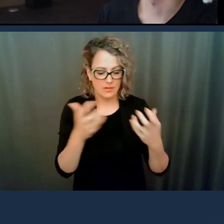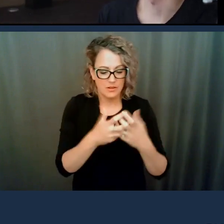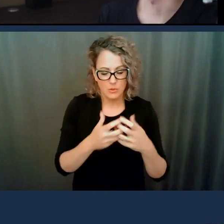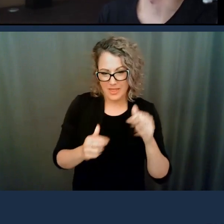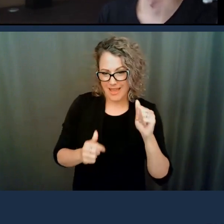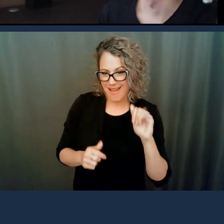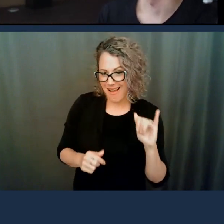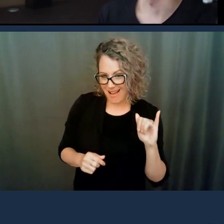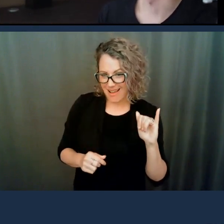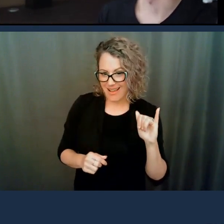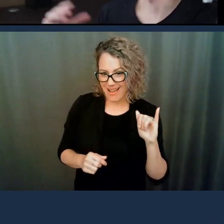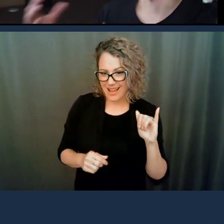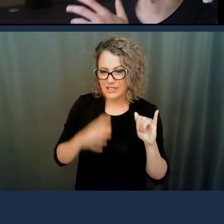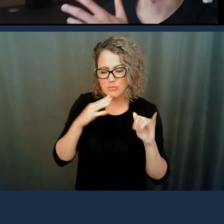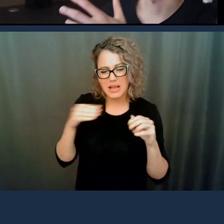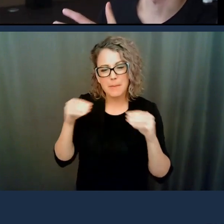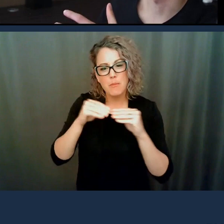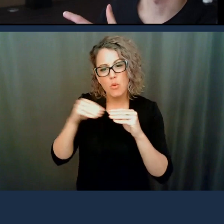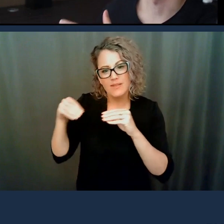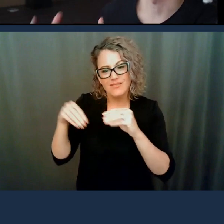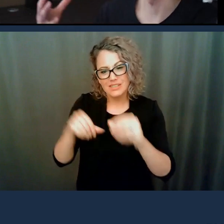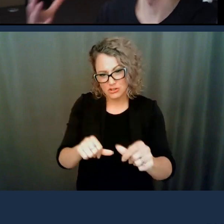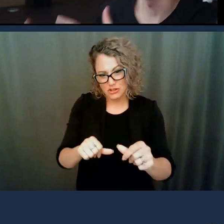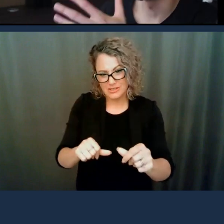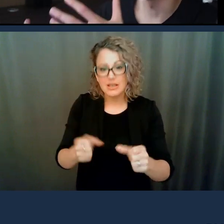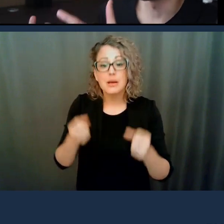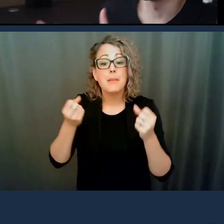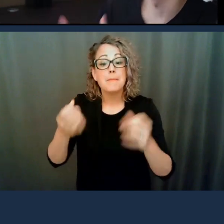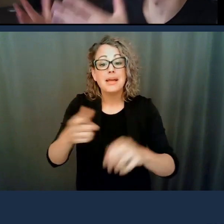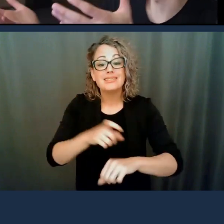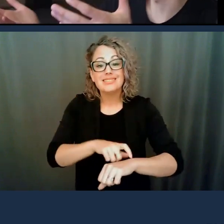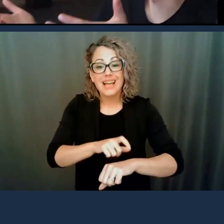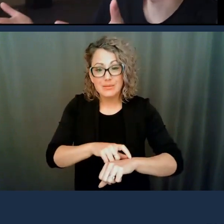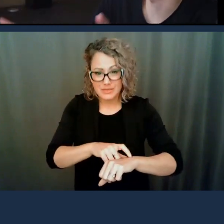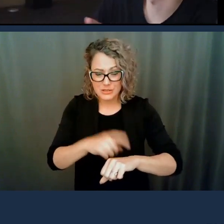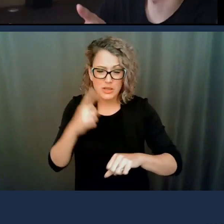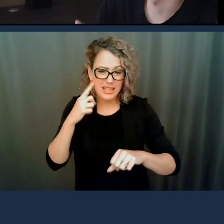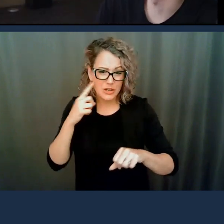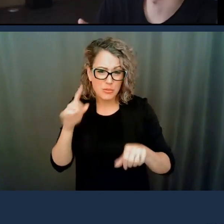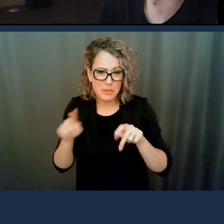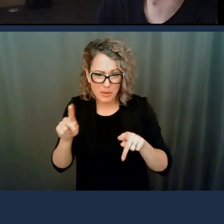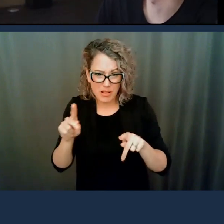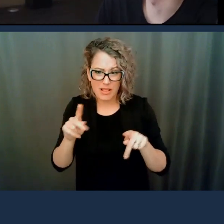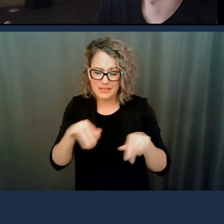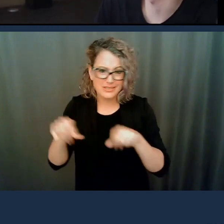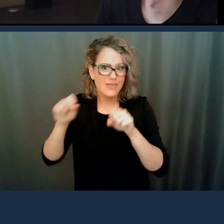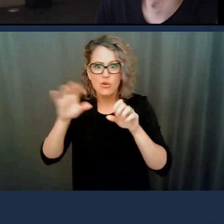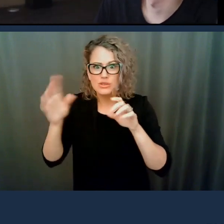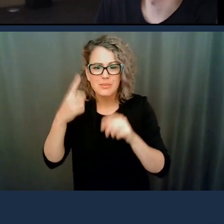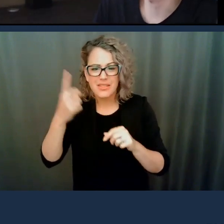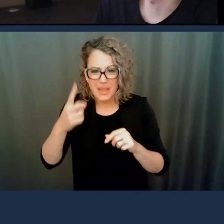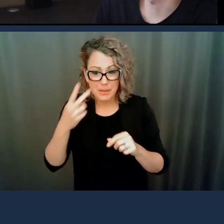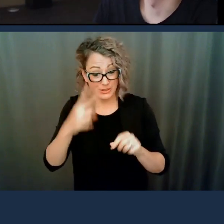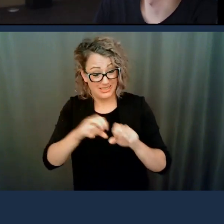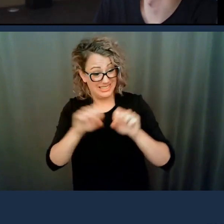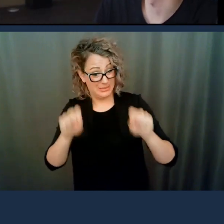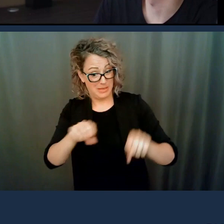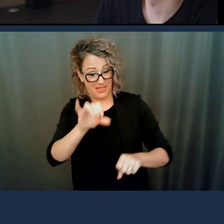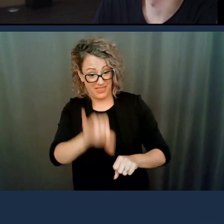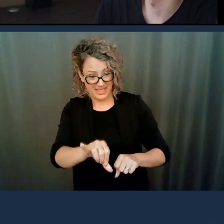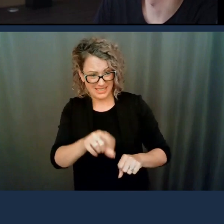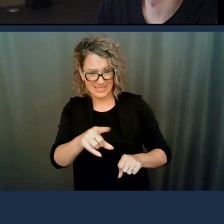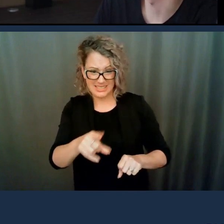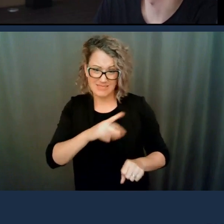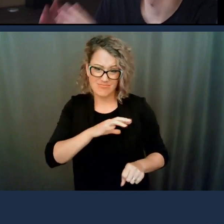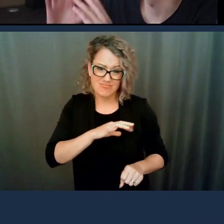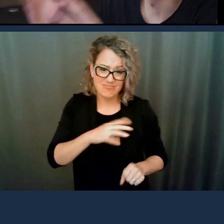more efficient. Oftentimes you hear people talking about like the takeover of AI. And it's like you see a system like this in motion, and you realize it's actually the human is in charge